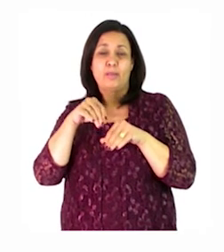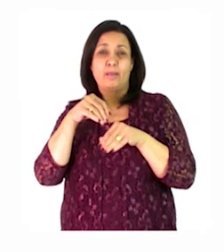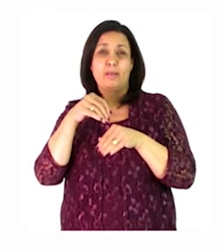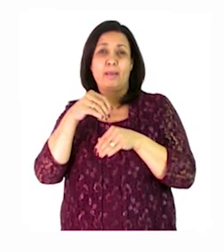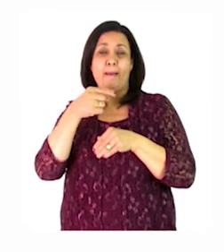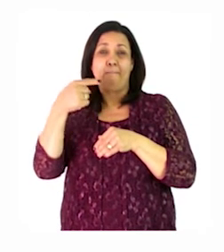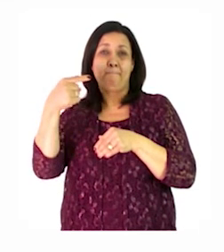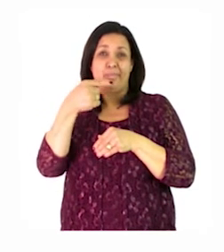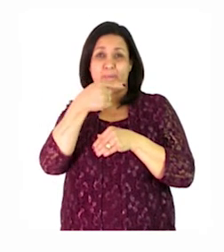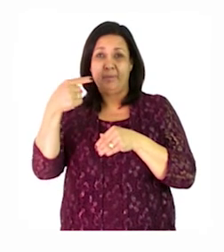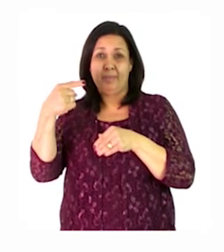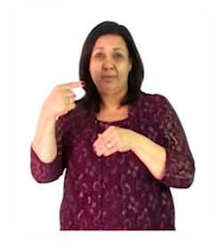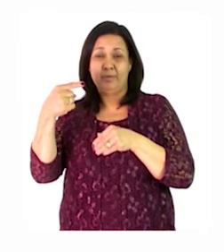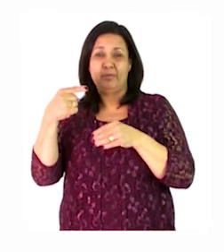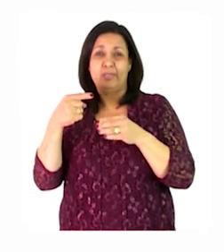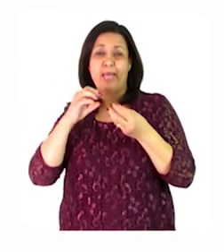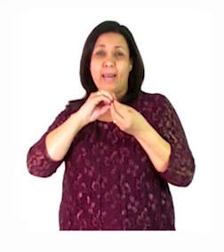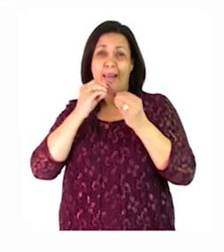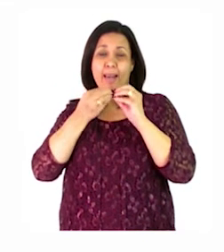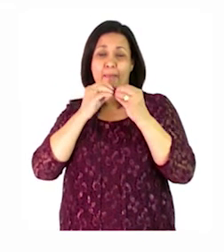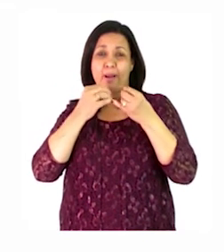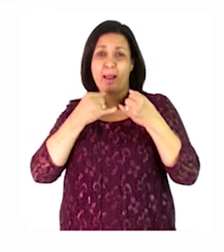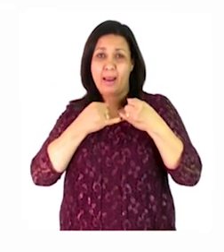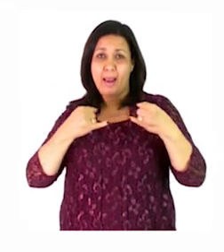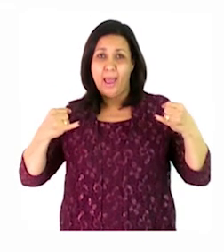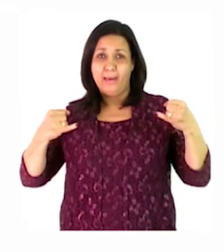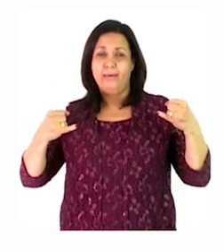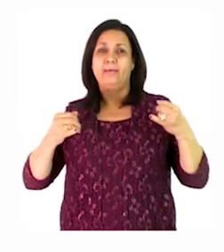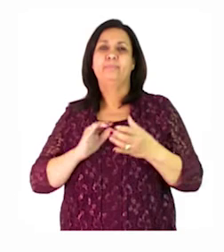using a number line for numbers